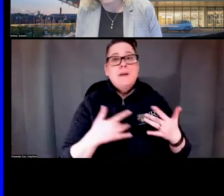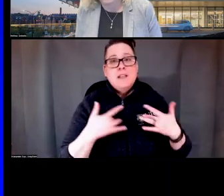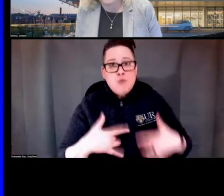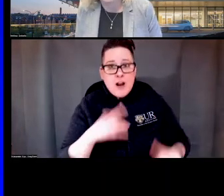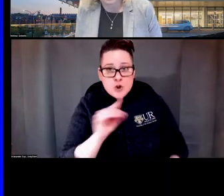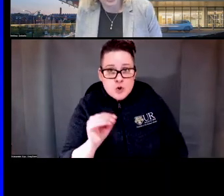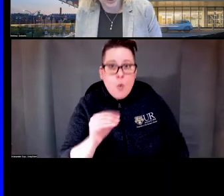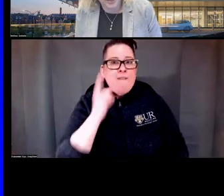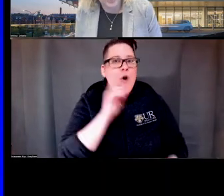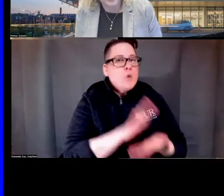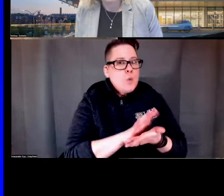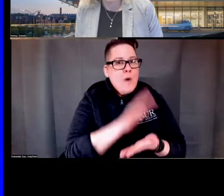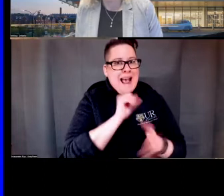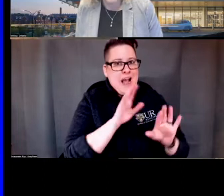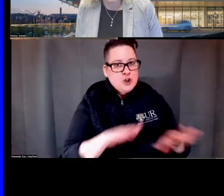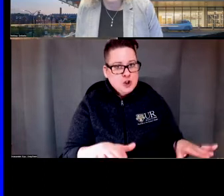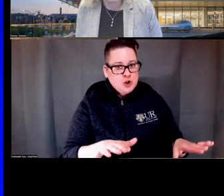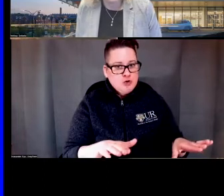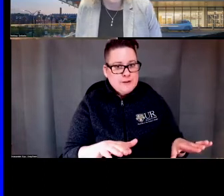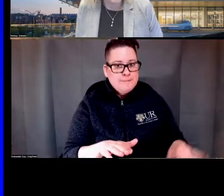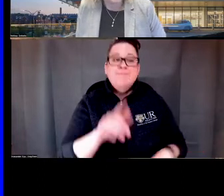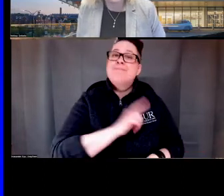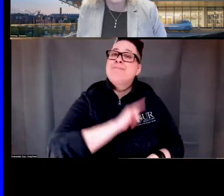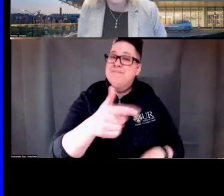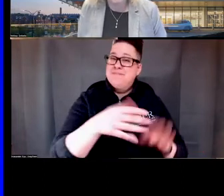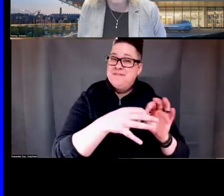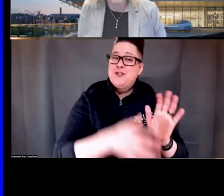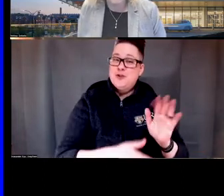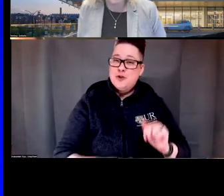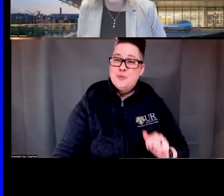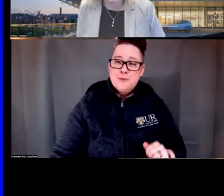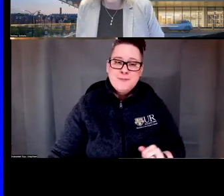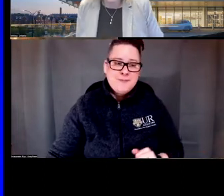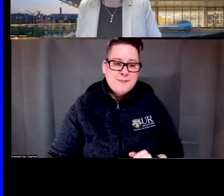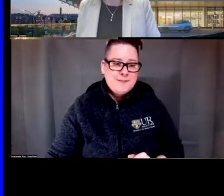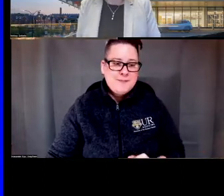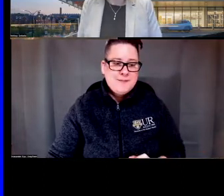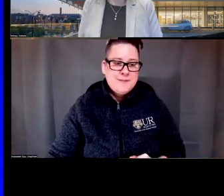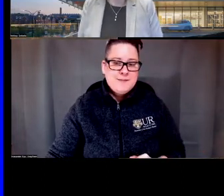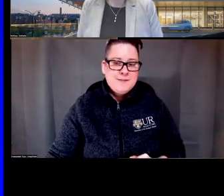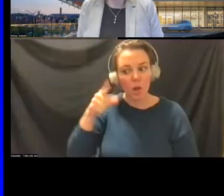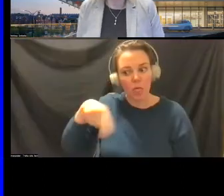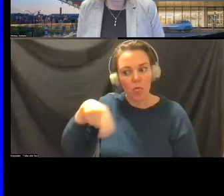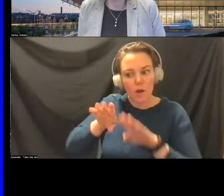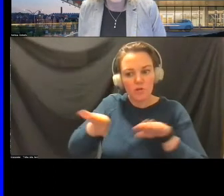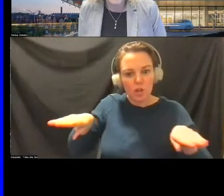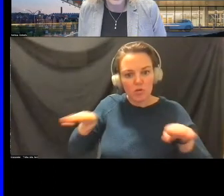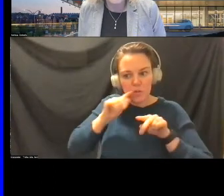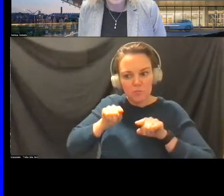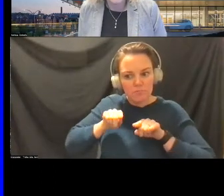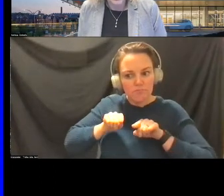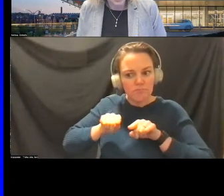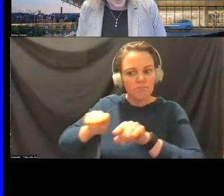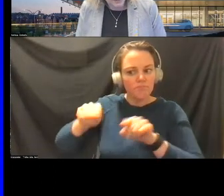these school-age children. And then when you longitudinally follow them over time, what you learn is